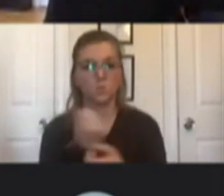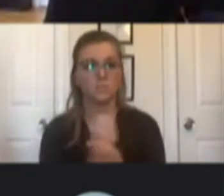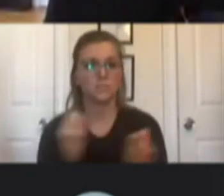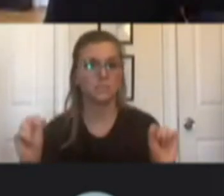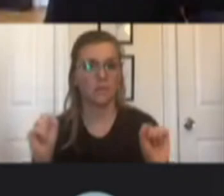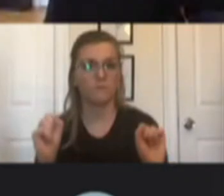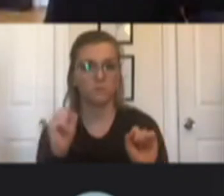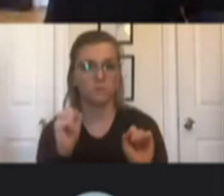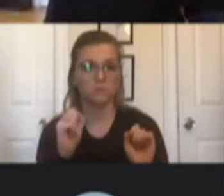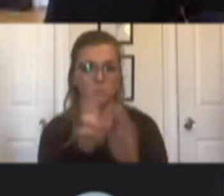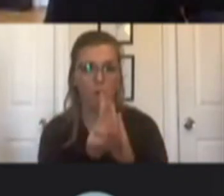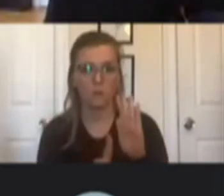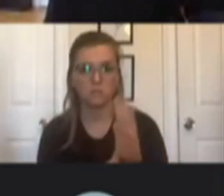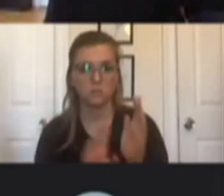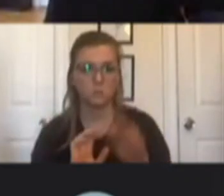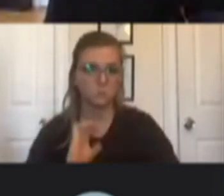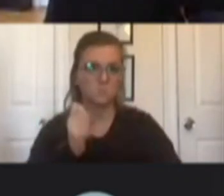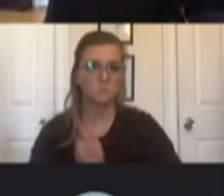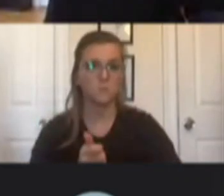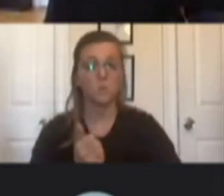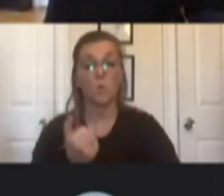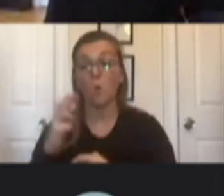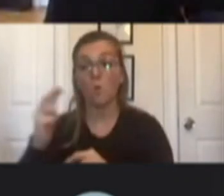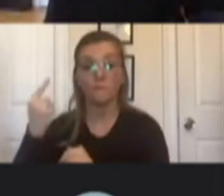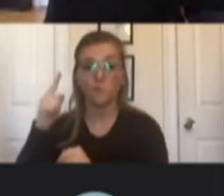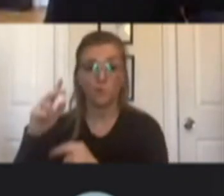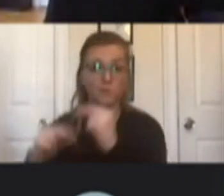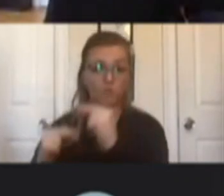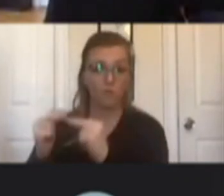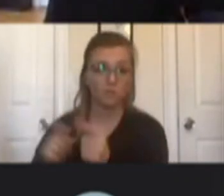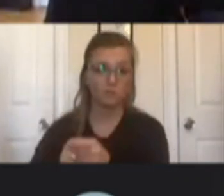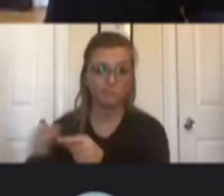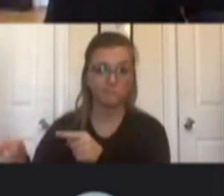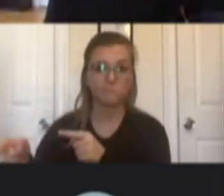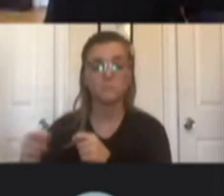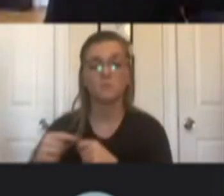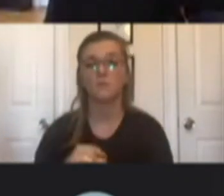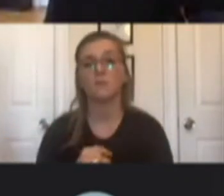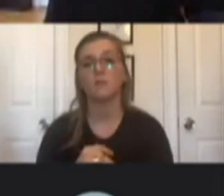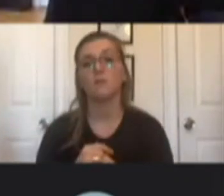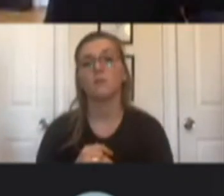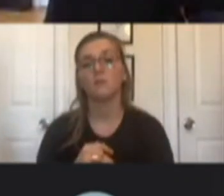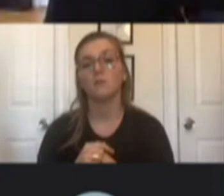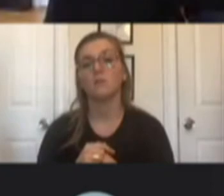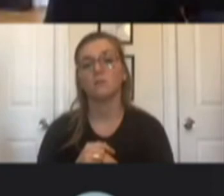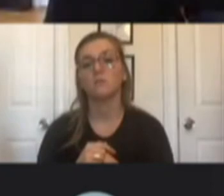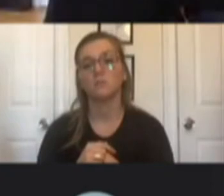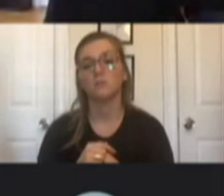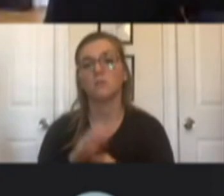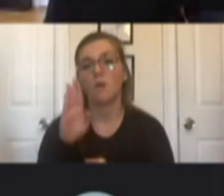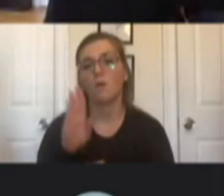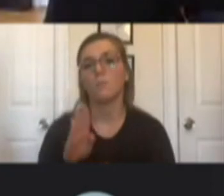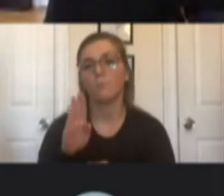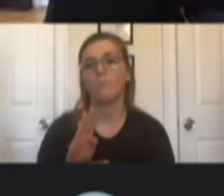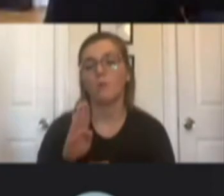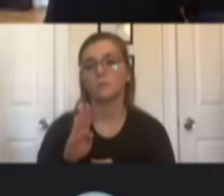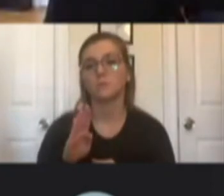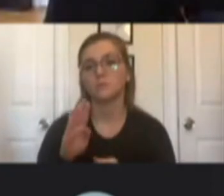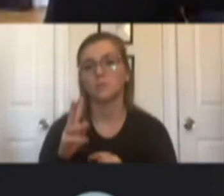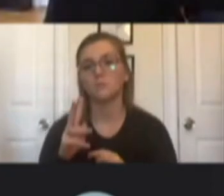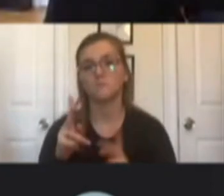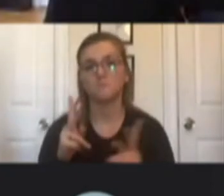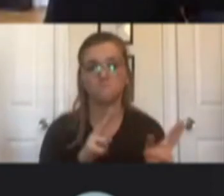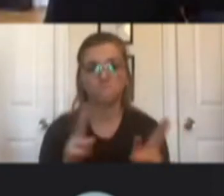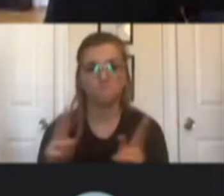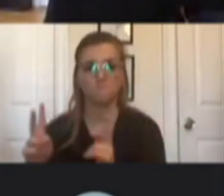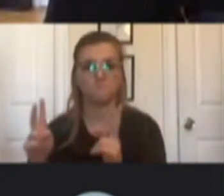in place for construction, the city has put together a video that outlines